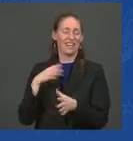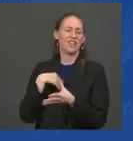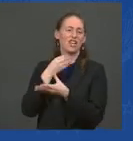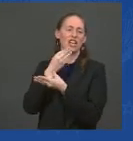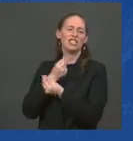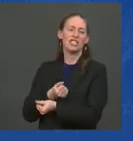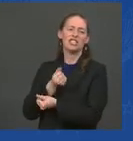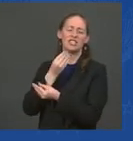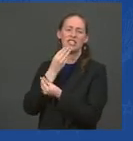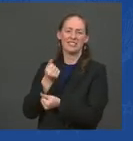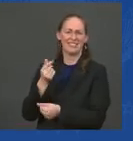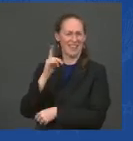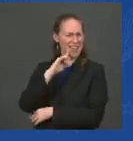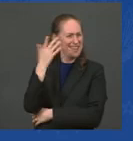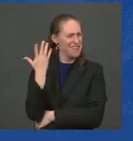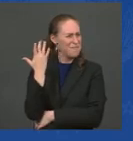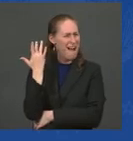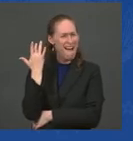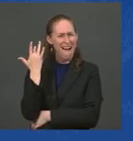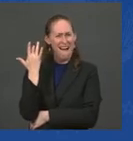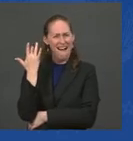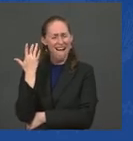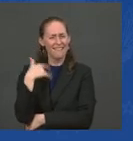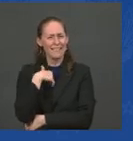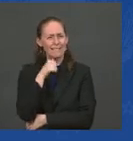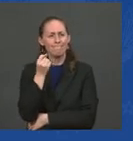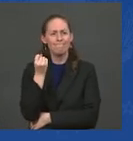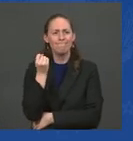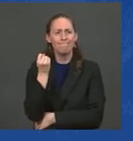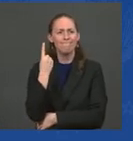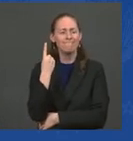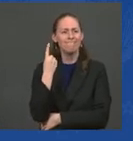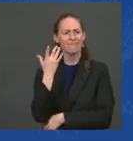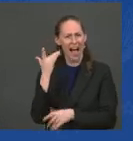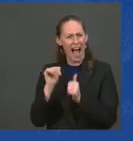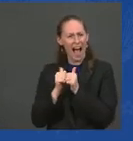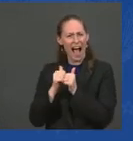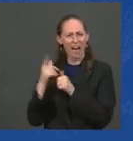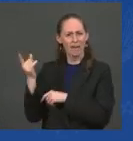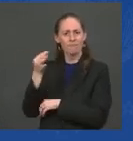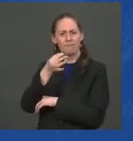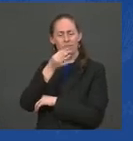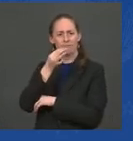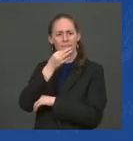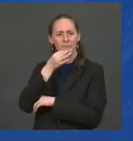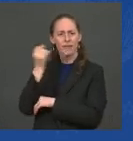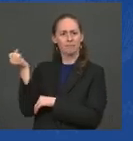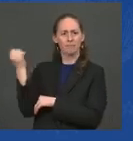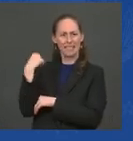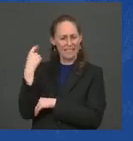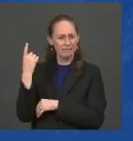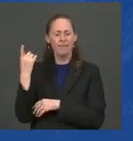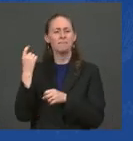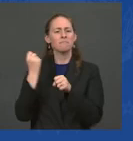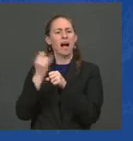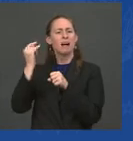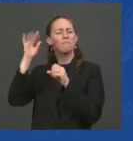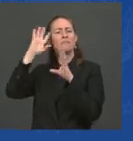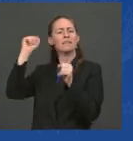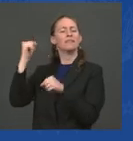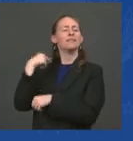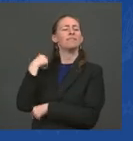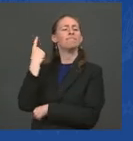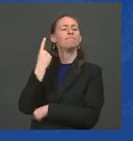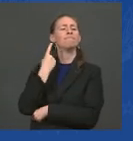understand why he so soundly defeated me in that primary. And then I realized